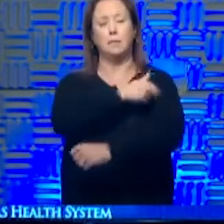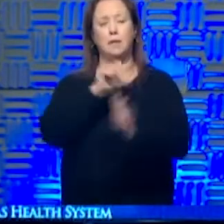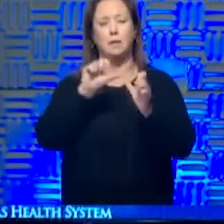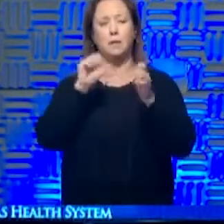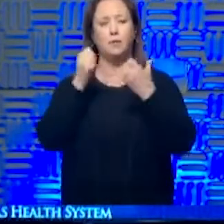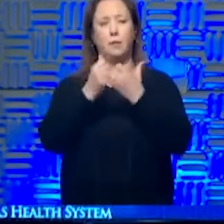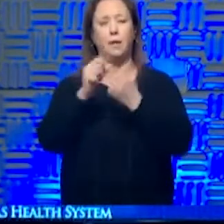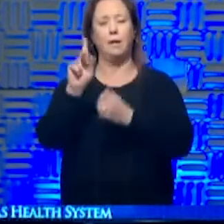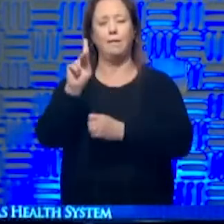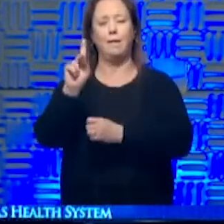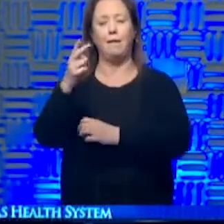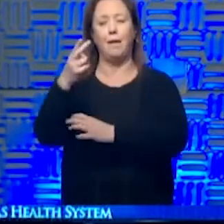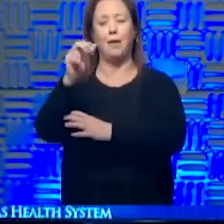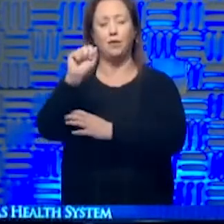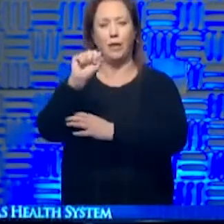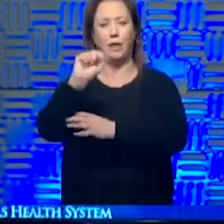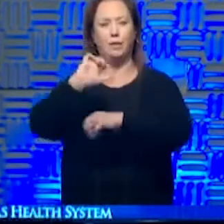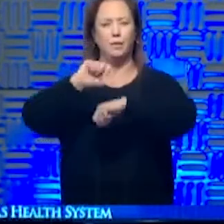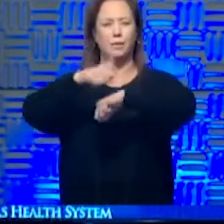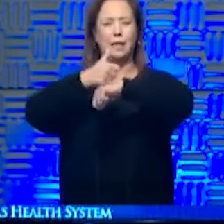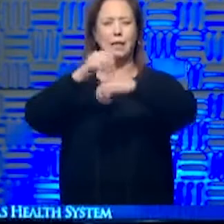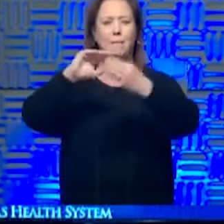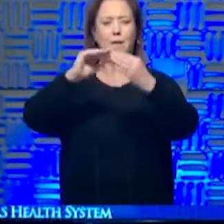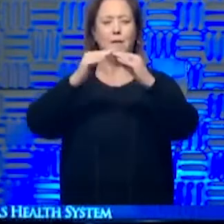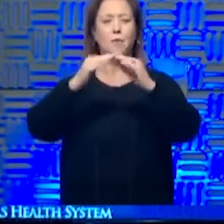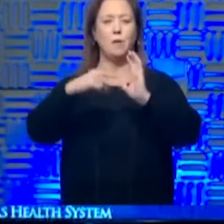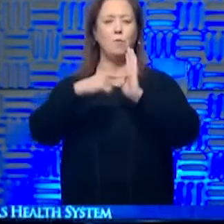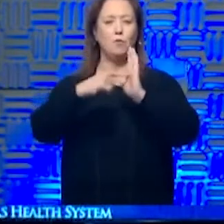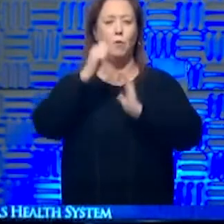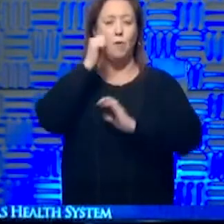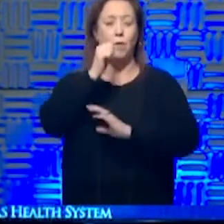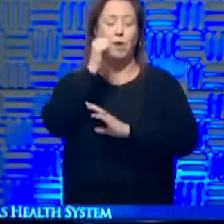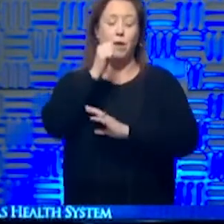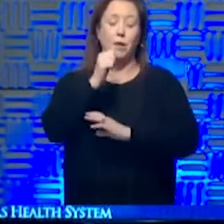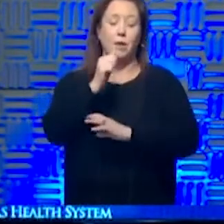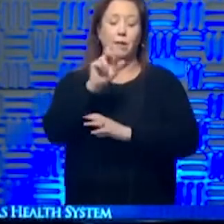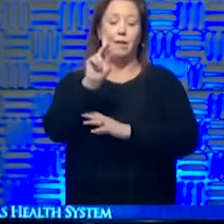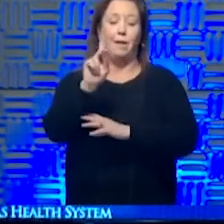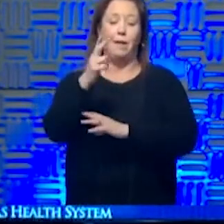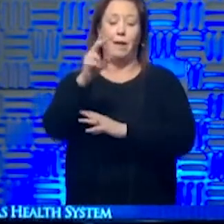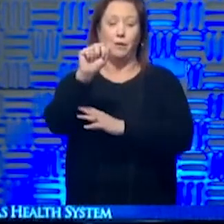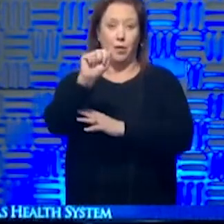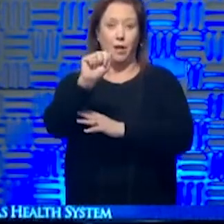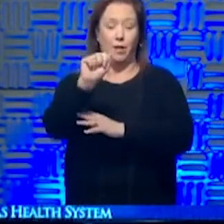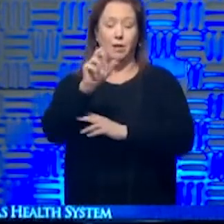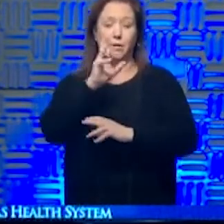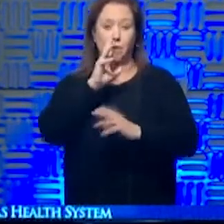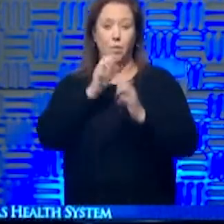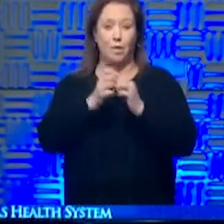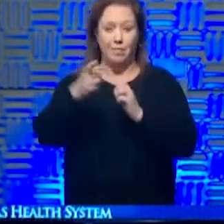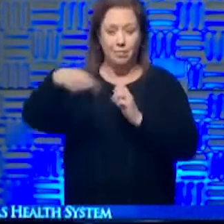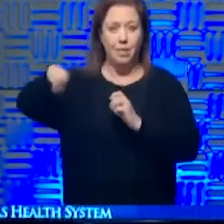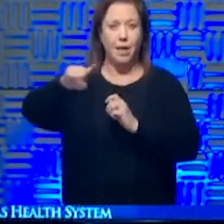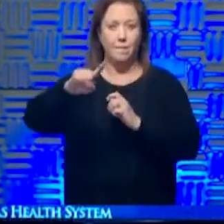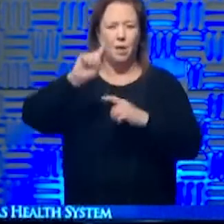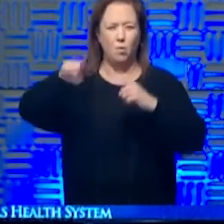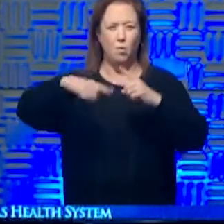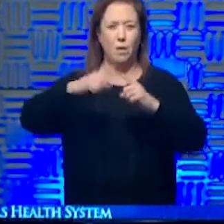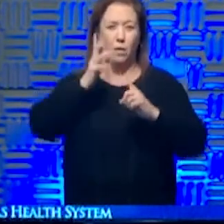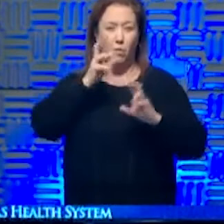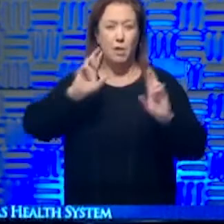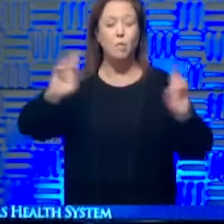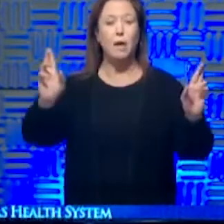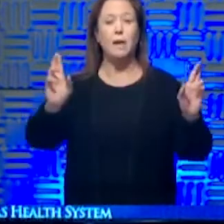KHA, to build a dashboard that we'll show on a daily basis. So I would probably go to KHA and visit with them about when that might be